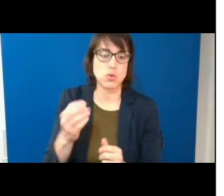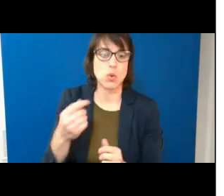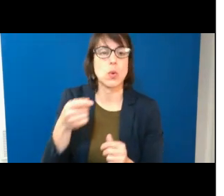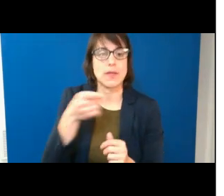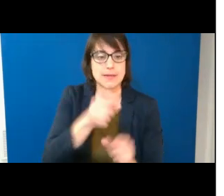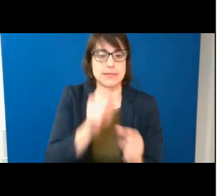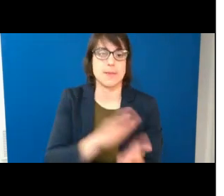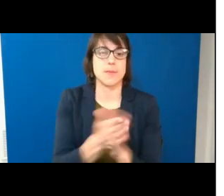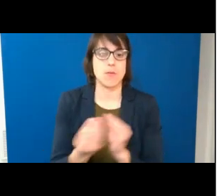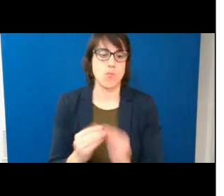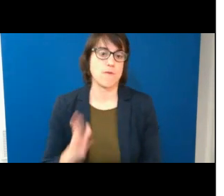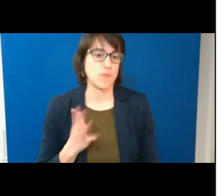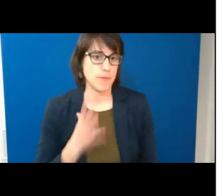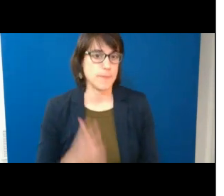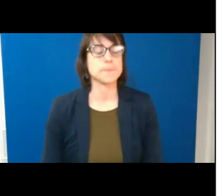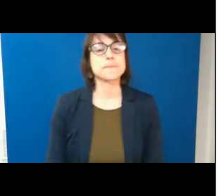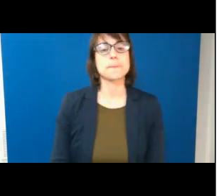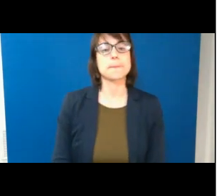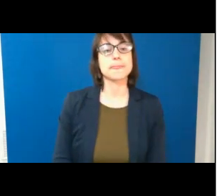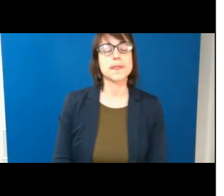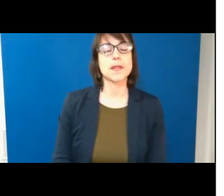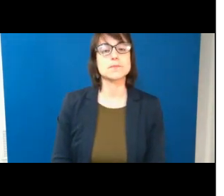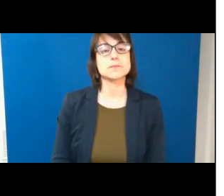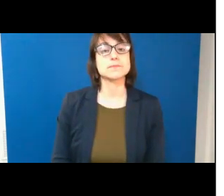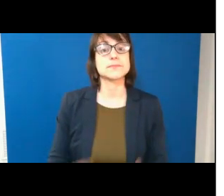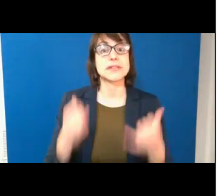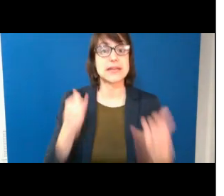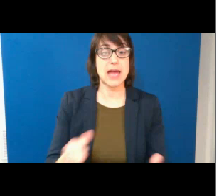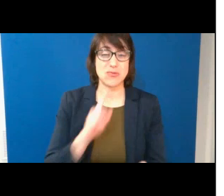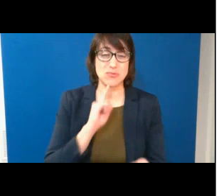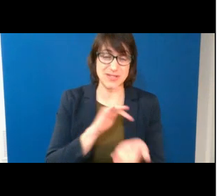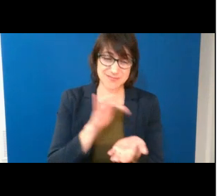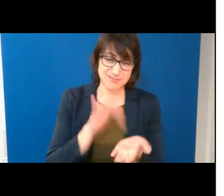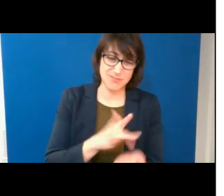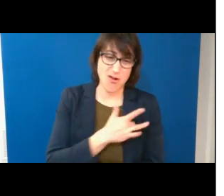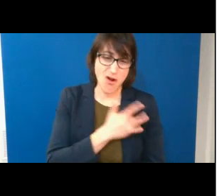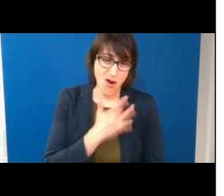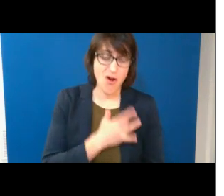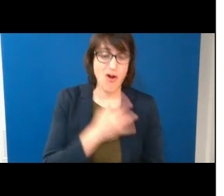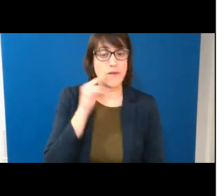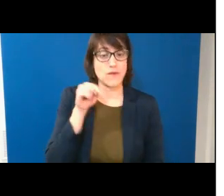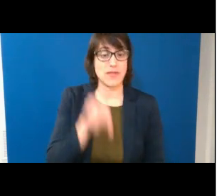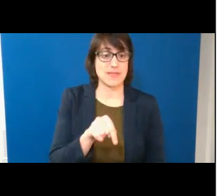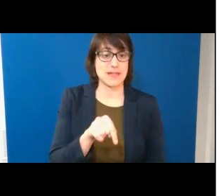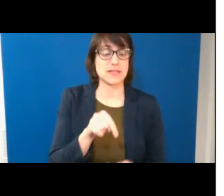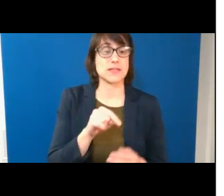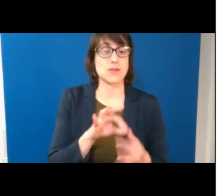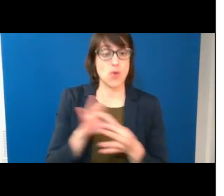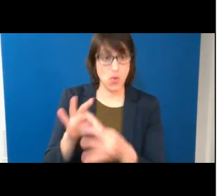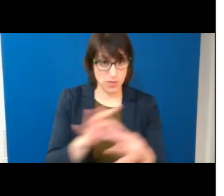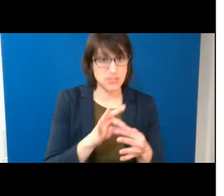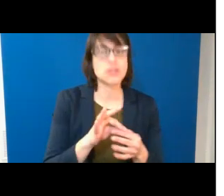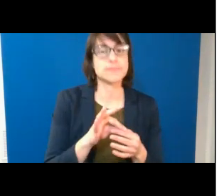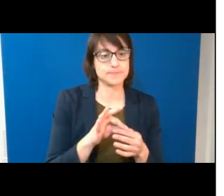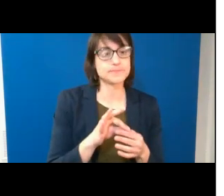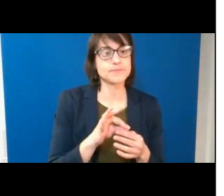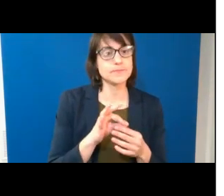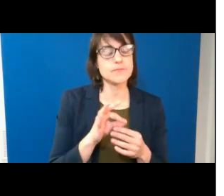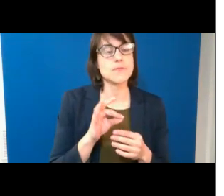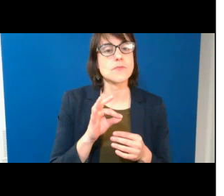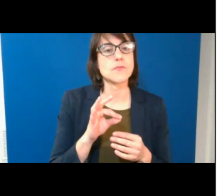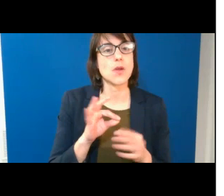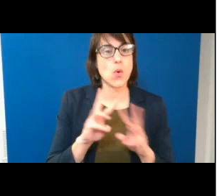slide. And then the bread and butter of this coalition is going to be this 4-part workshop series that will start next year. The first one